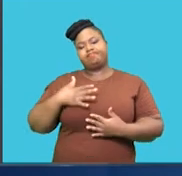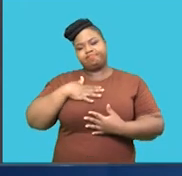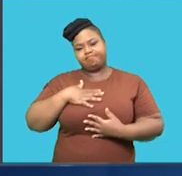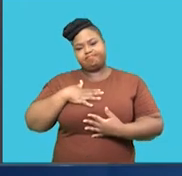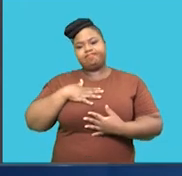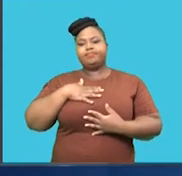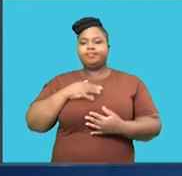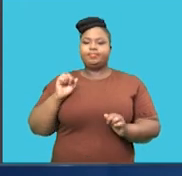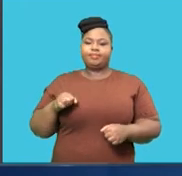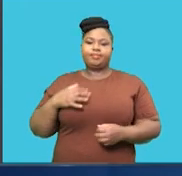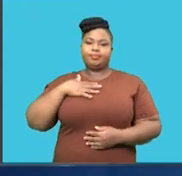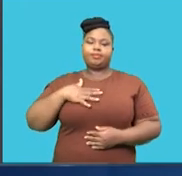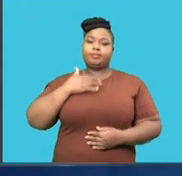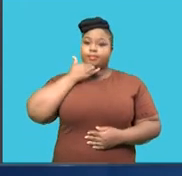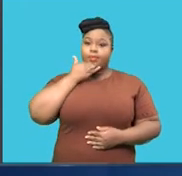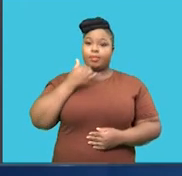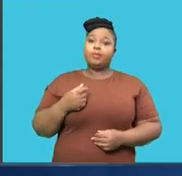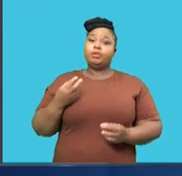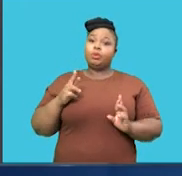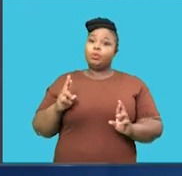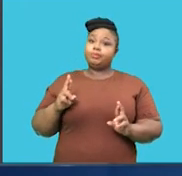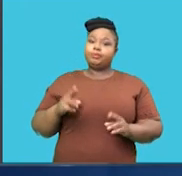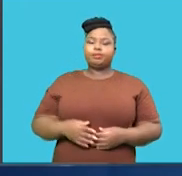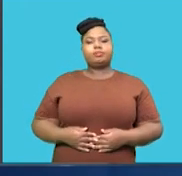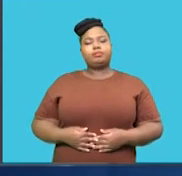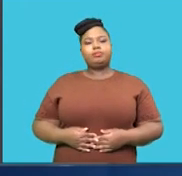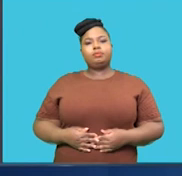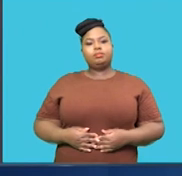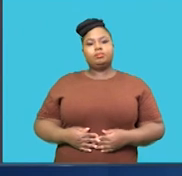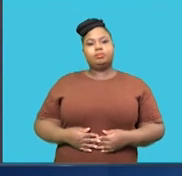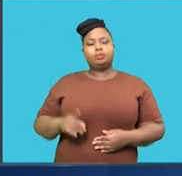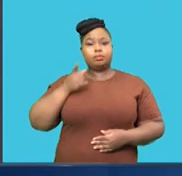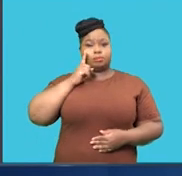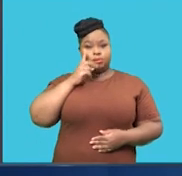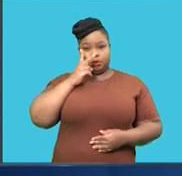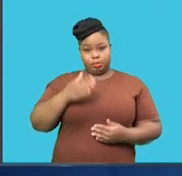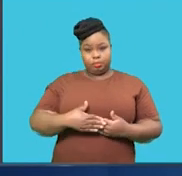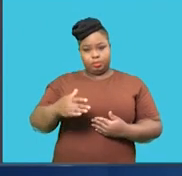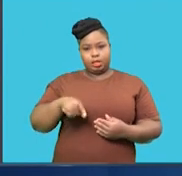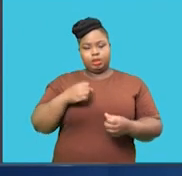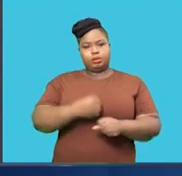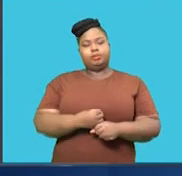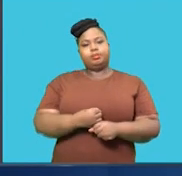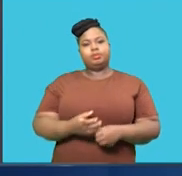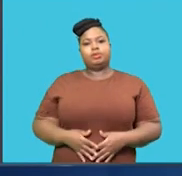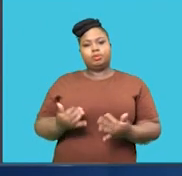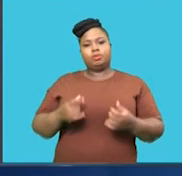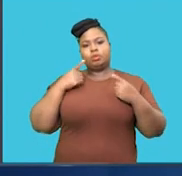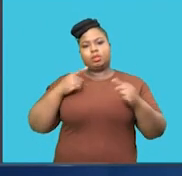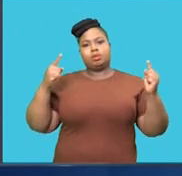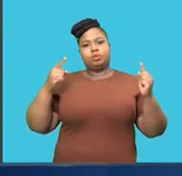grateful. And we hope, as you will see during the course of this year, as we announce